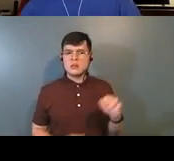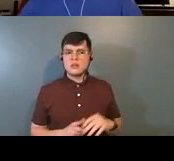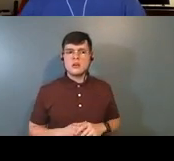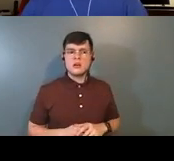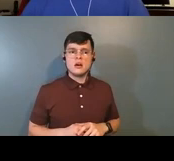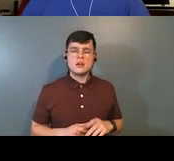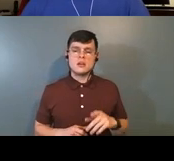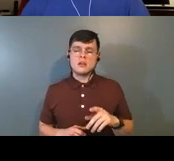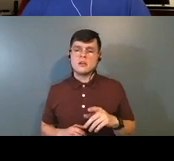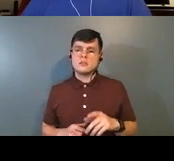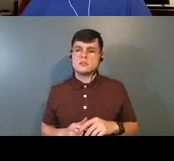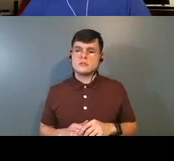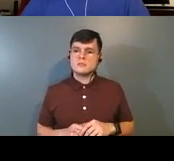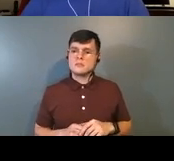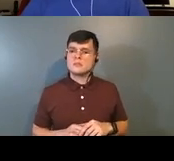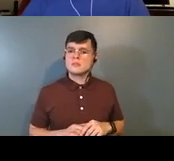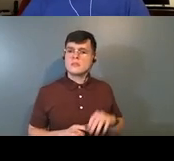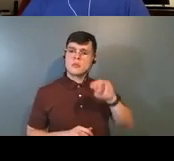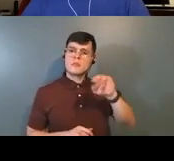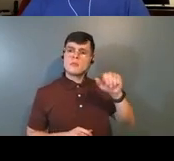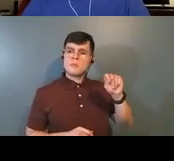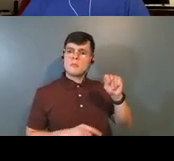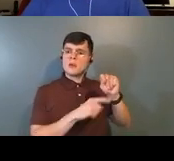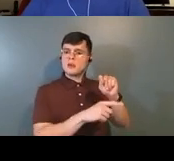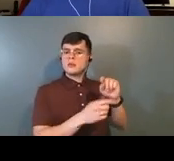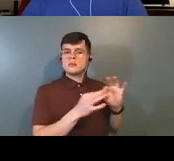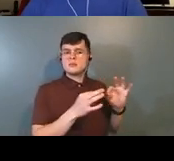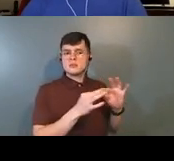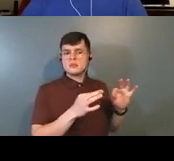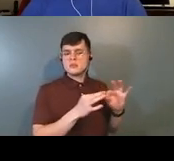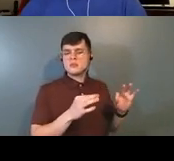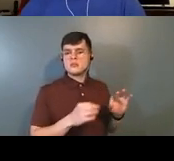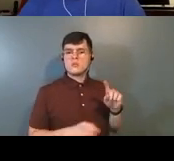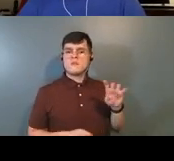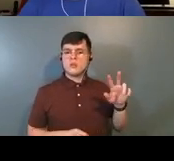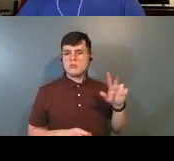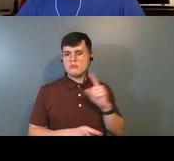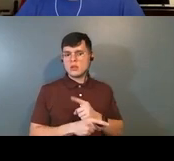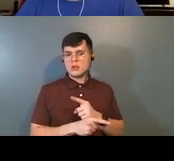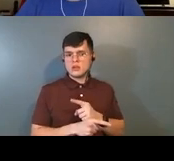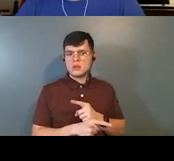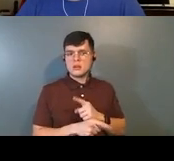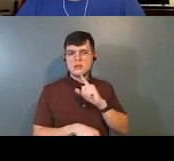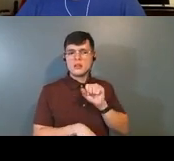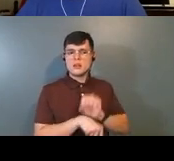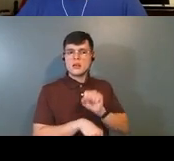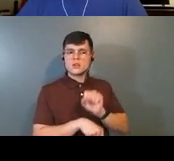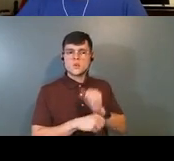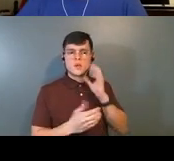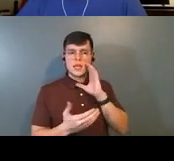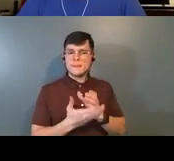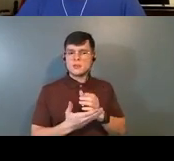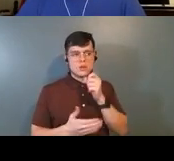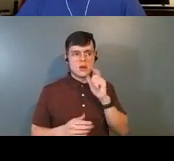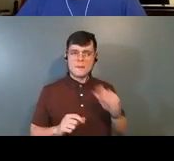here, so Matt, see how she's just hearing 143, right? Yeah, so the actual images aren't pulling up